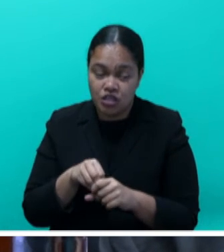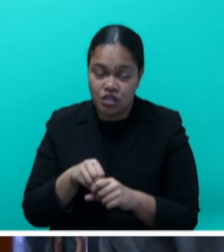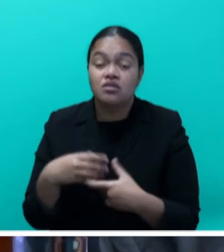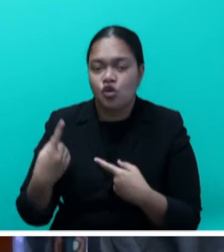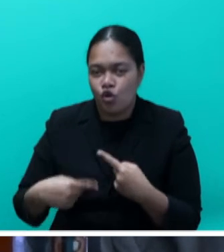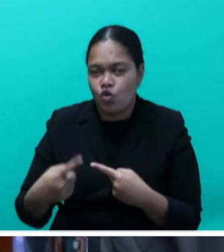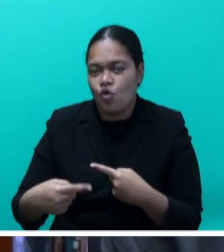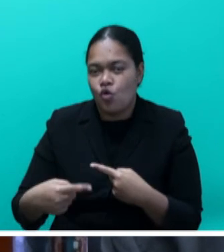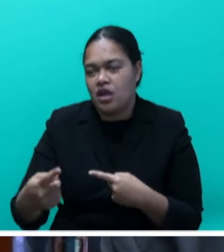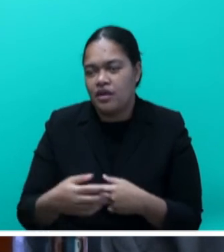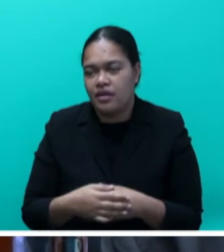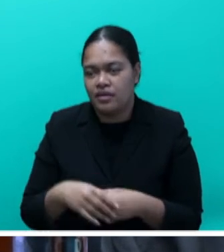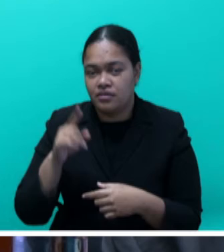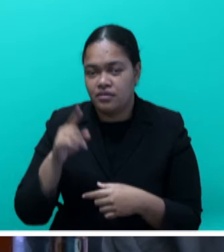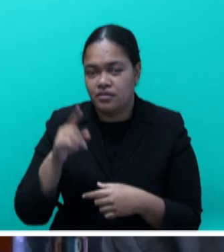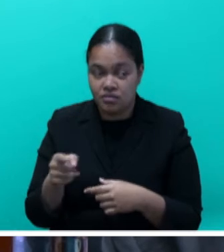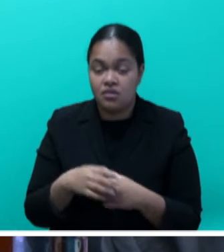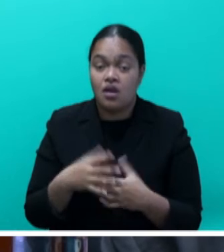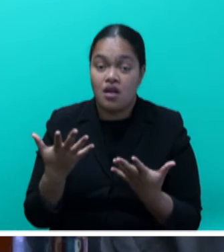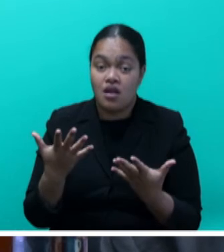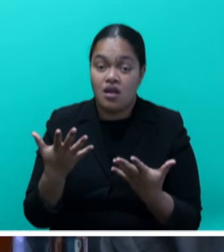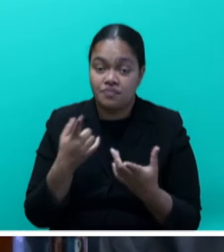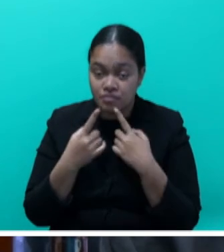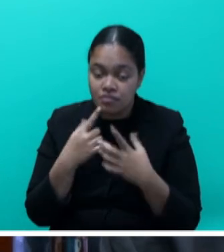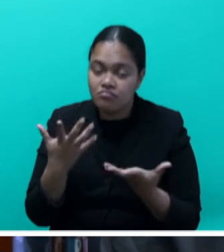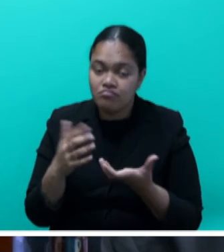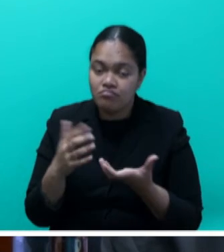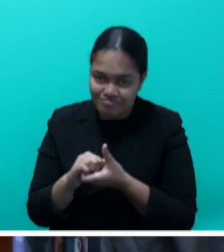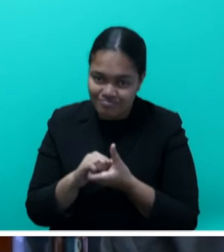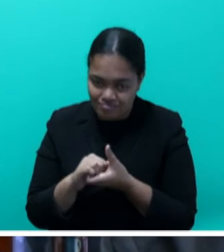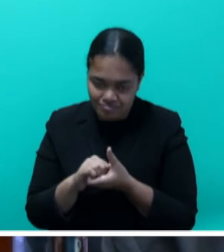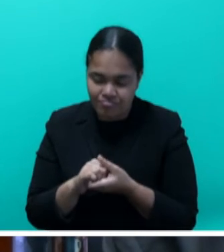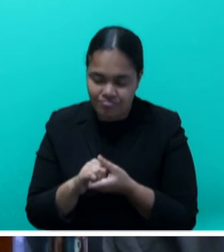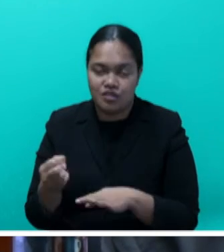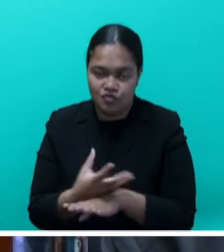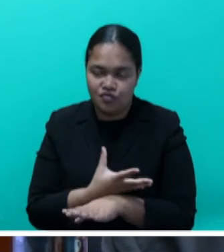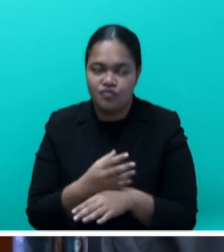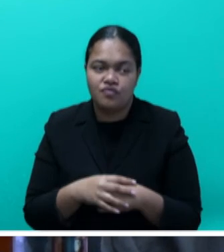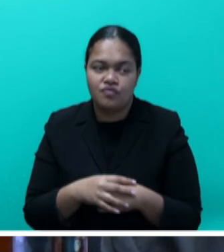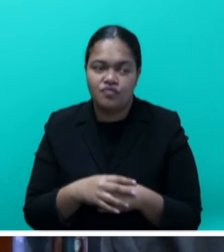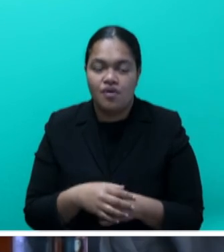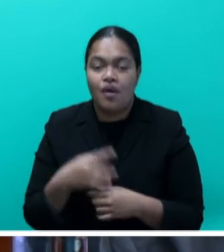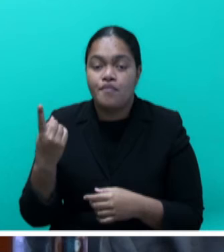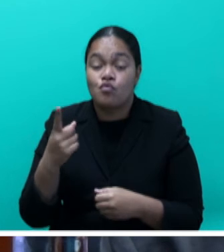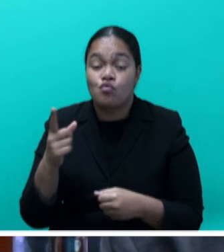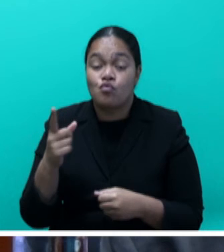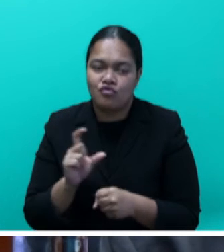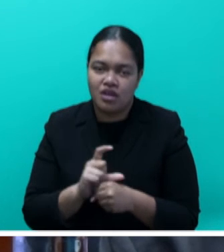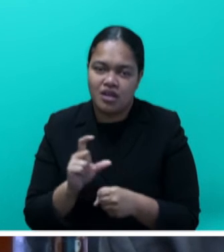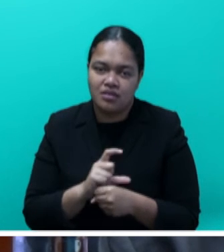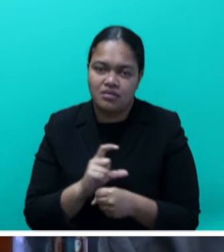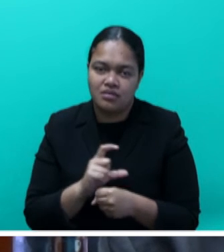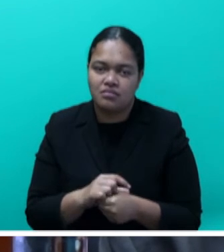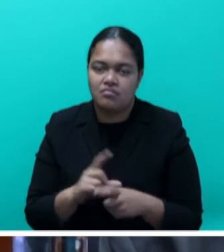ongoing. These efforts will be complemented by collaborations with prominent travel influencers and bloggers who will create